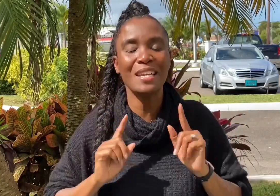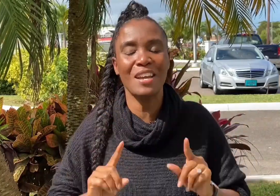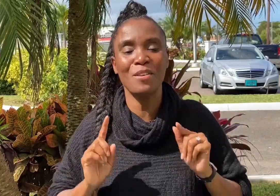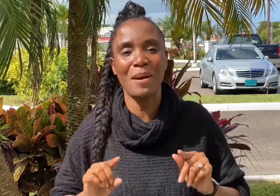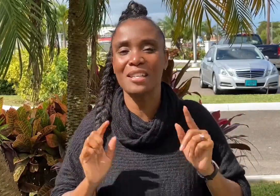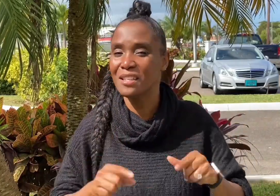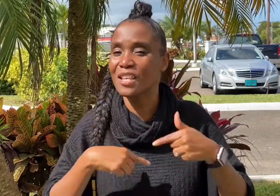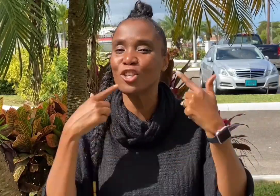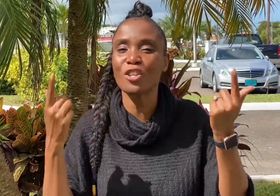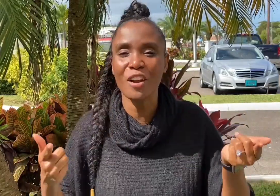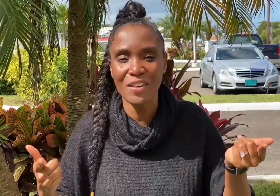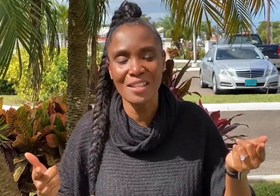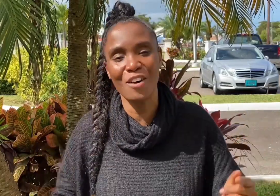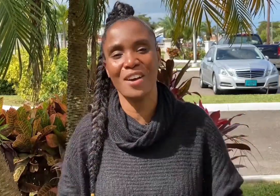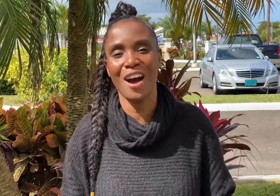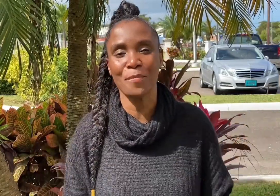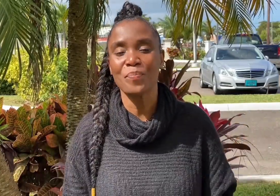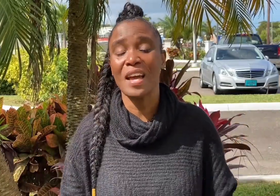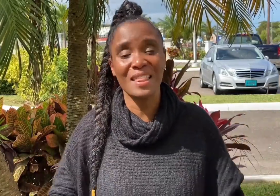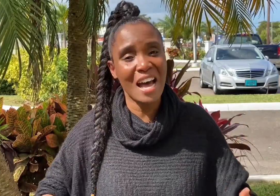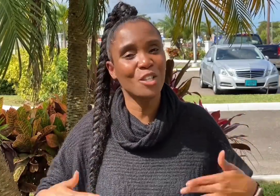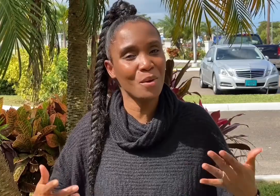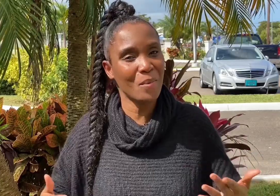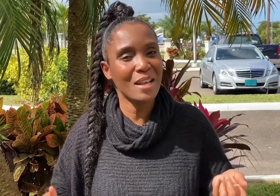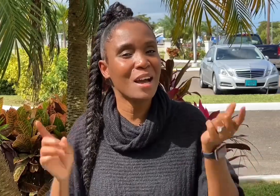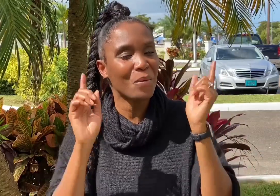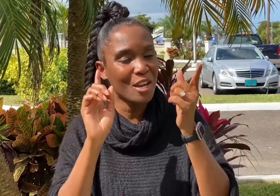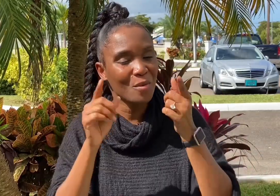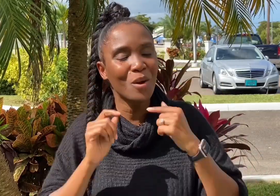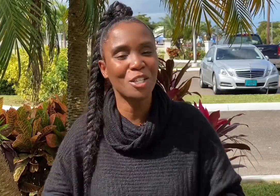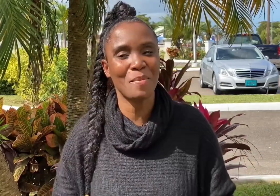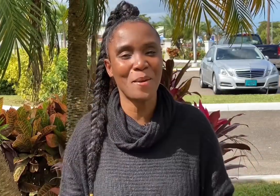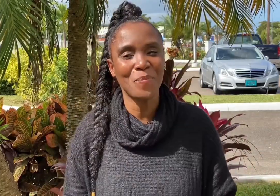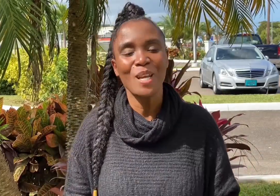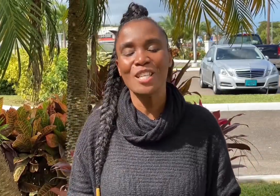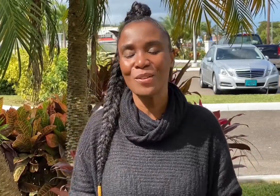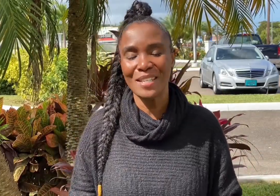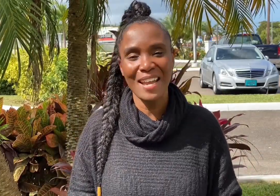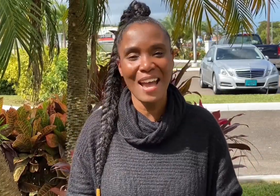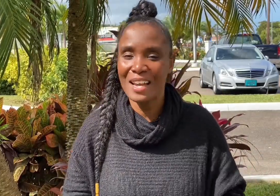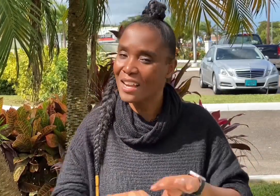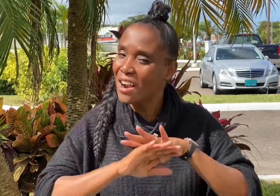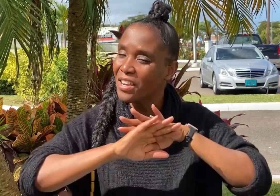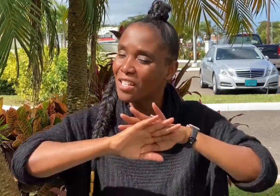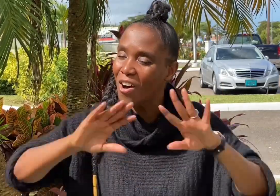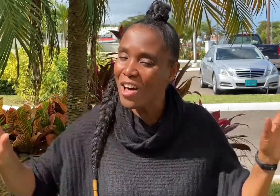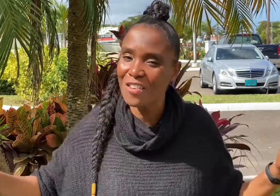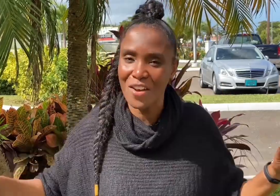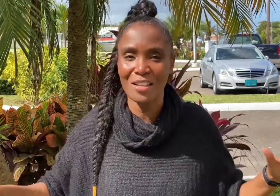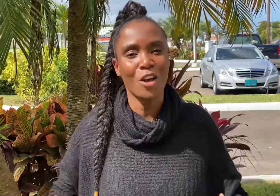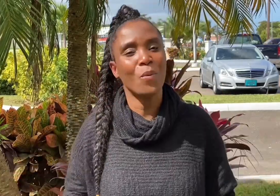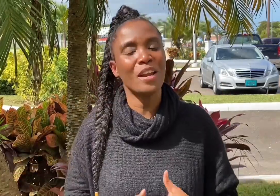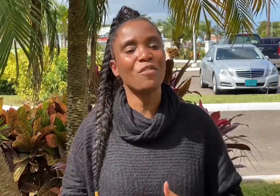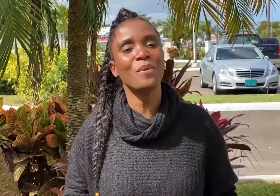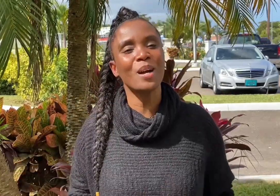we can give it back to the service of God. And that's one way that we could worship Him. So today I encourage all of us, whatever we're good